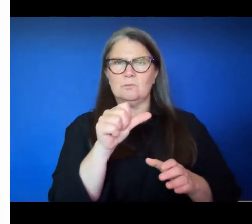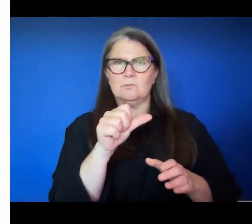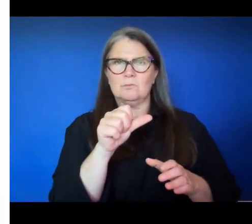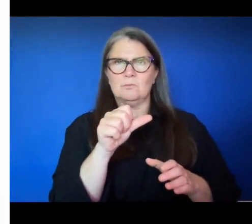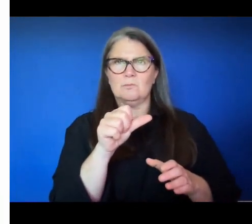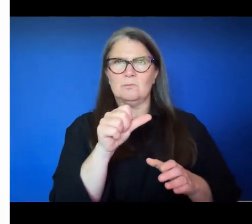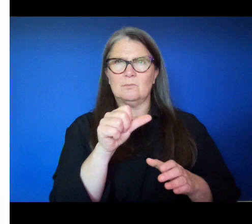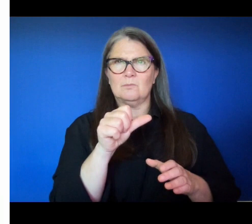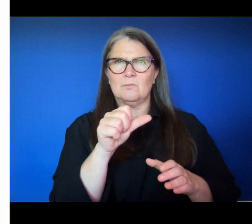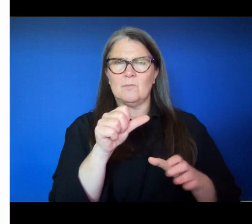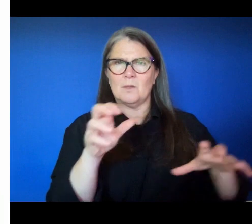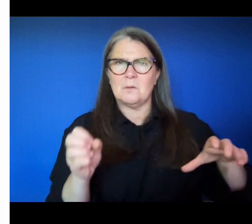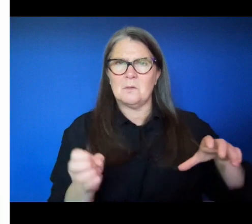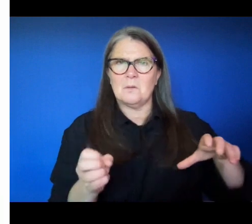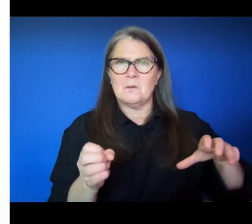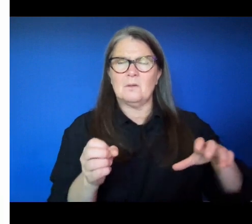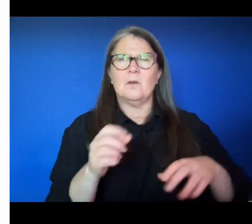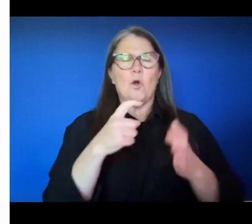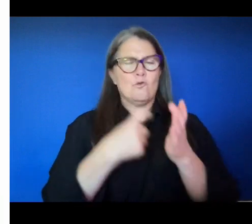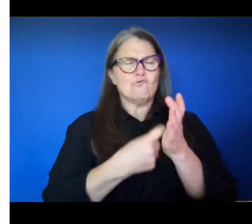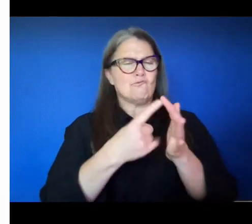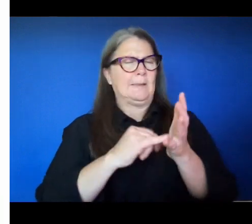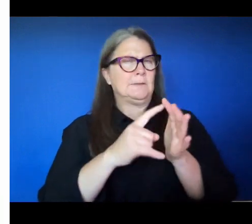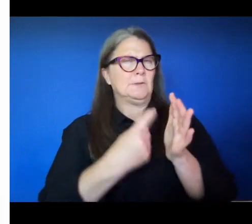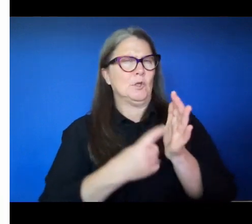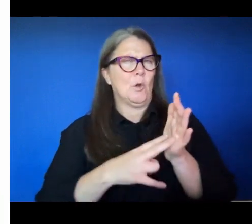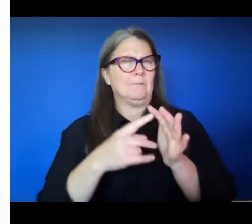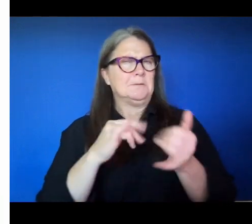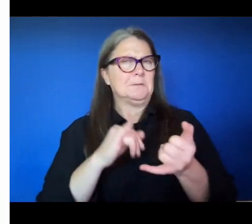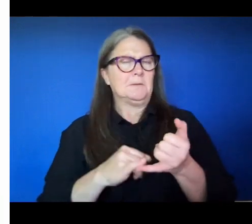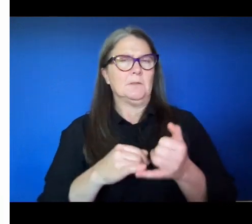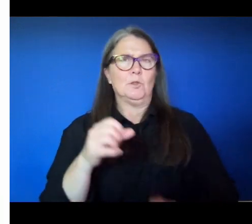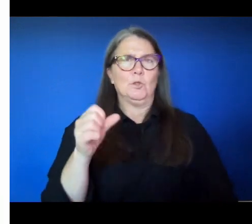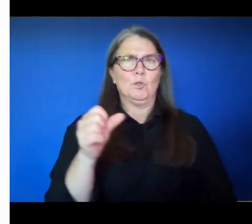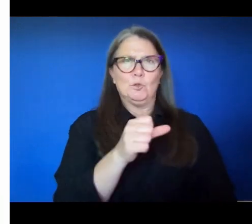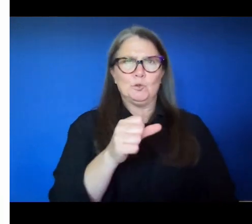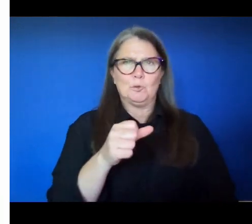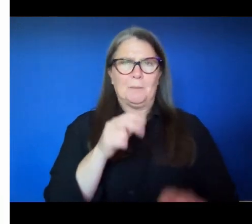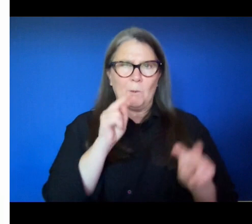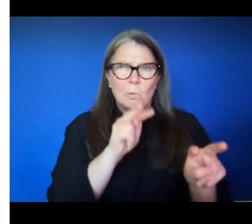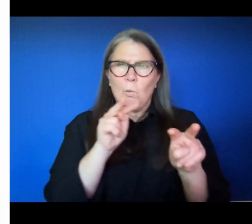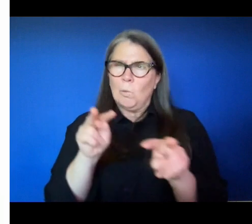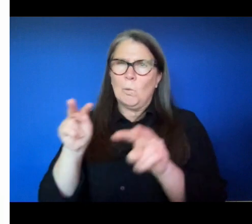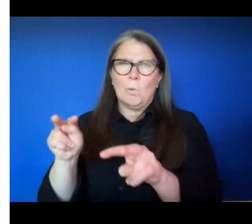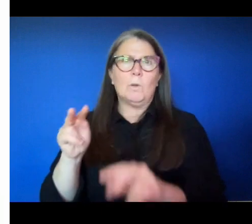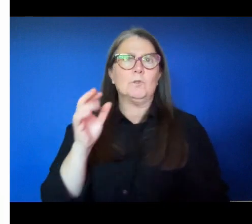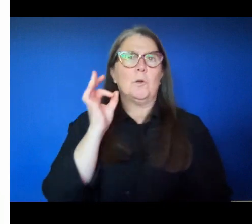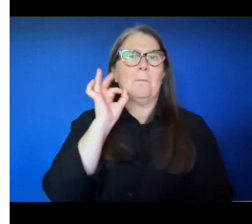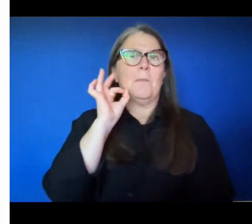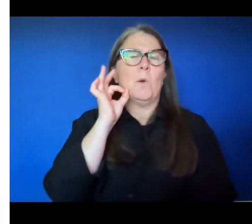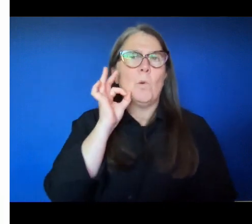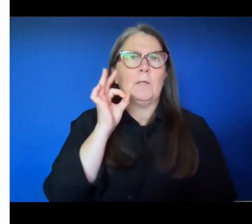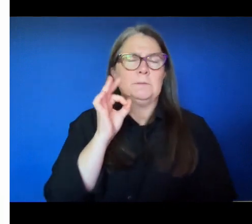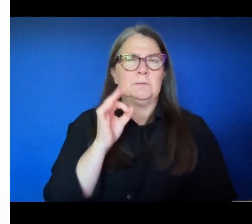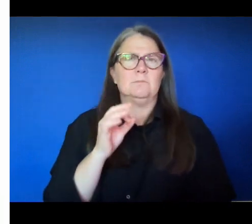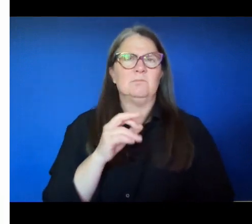local justices. So why I'm interested in this is because these are all the stations surrounding our